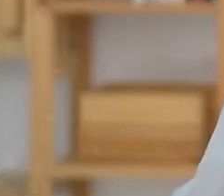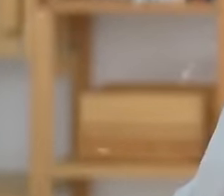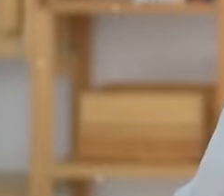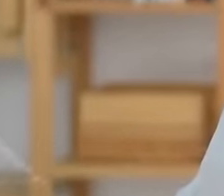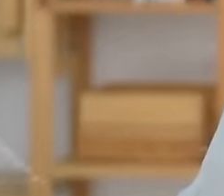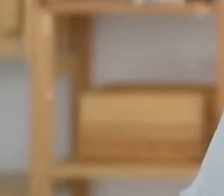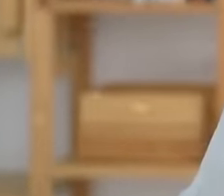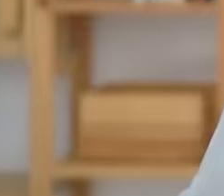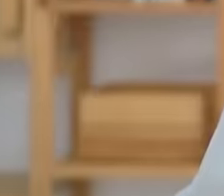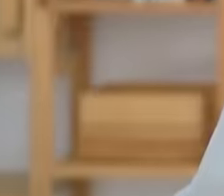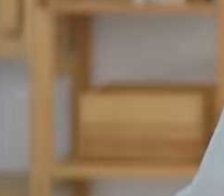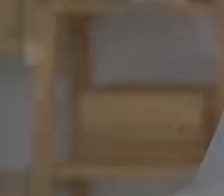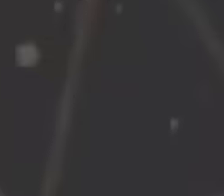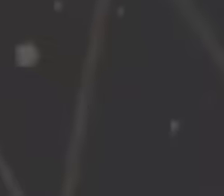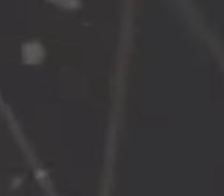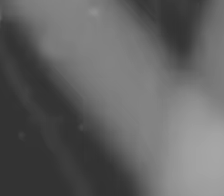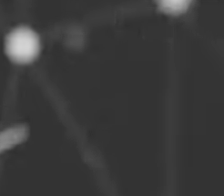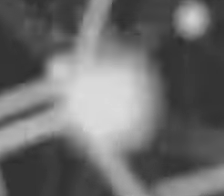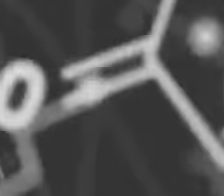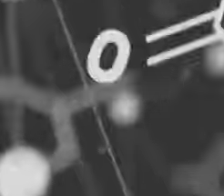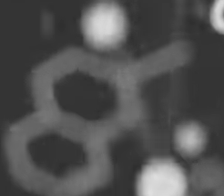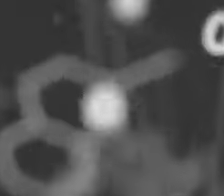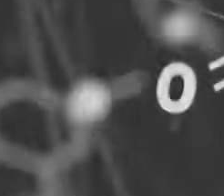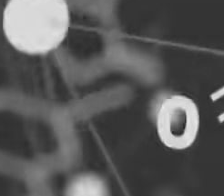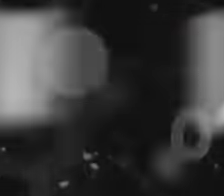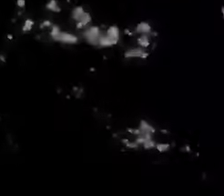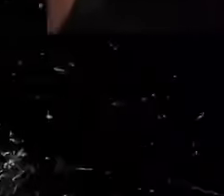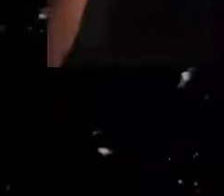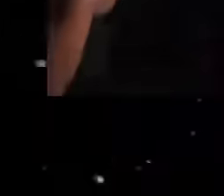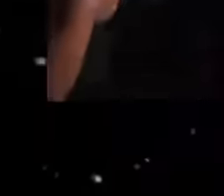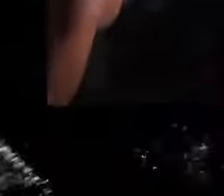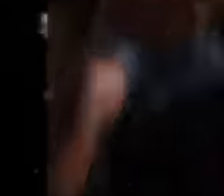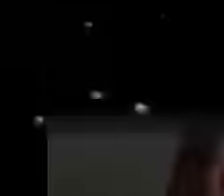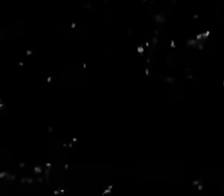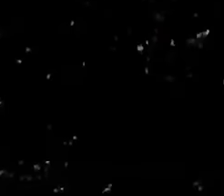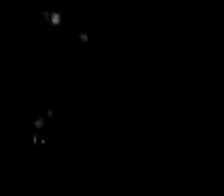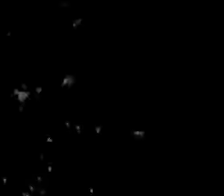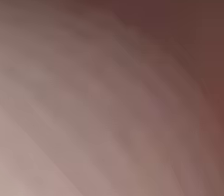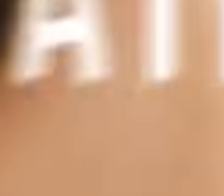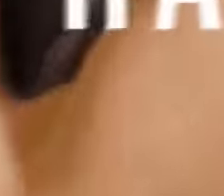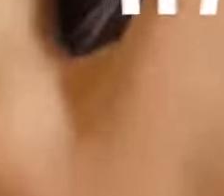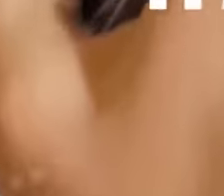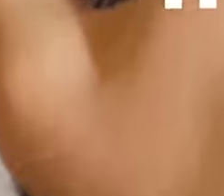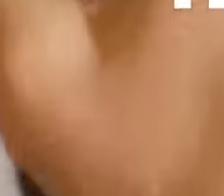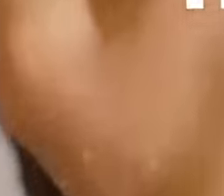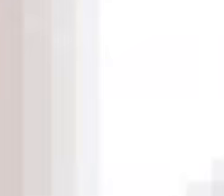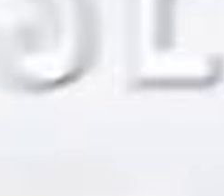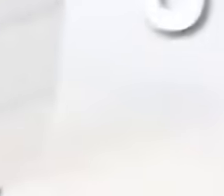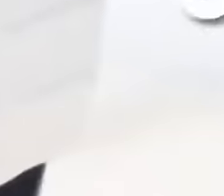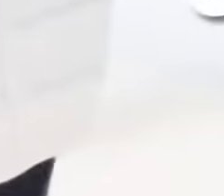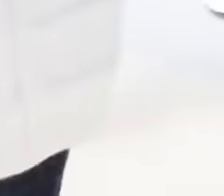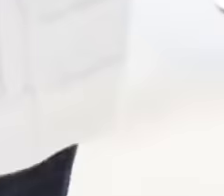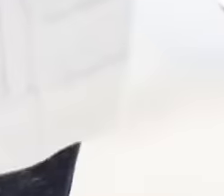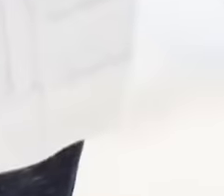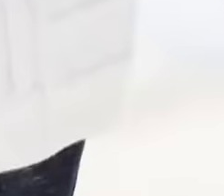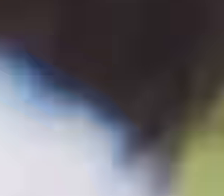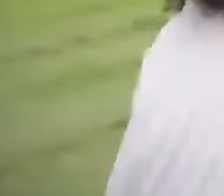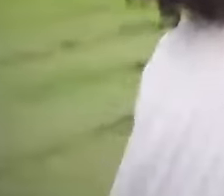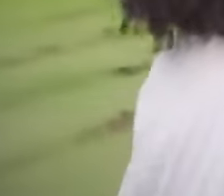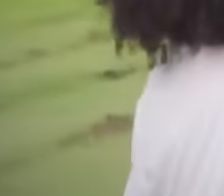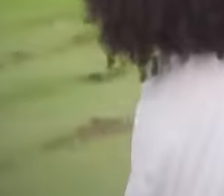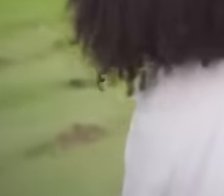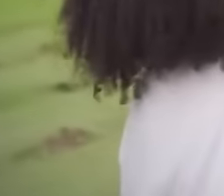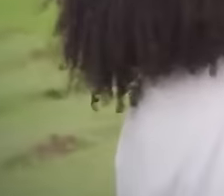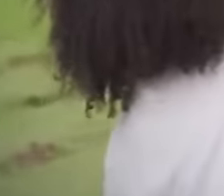know that testosterone is responsible for muscle mass, strength, deep voice, healthy hair growth, and a sex drive? With low testosterone,